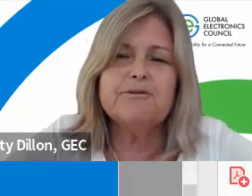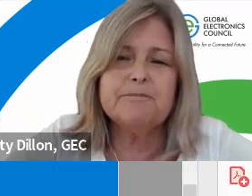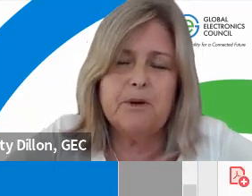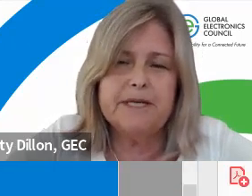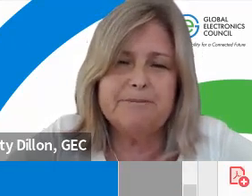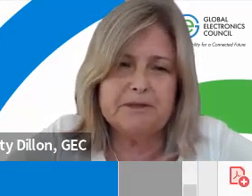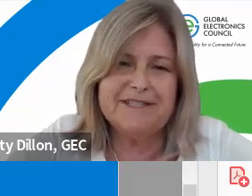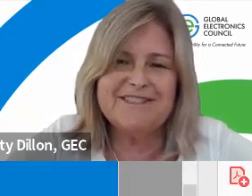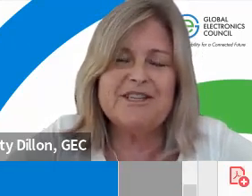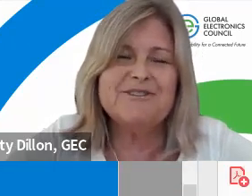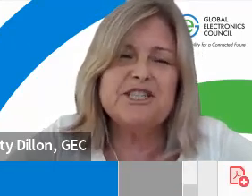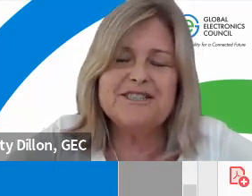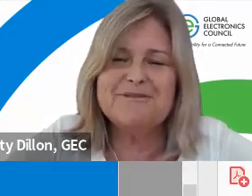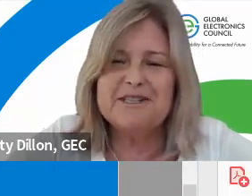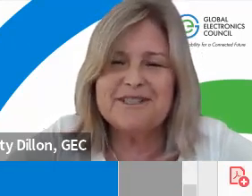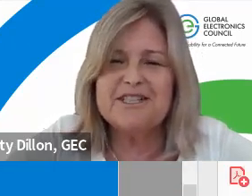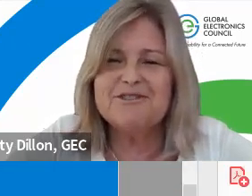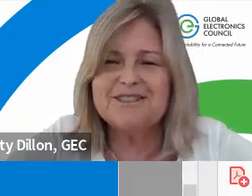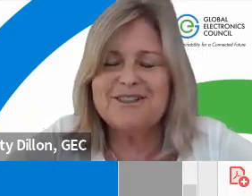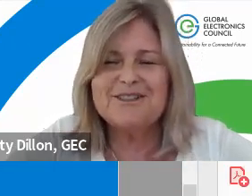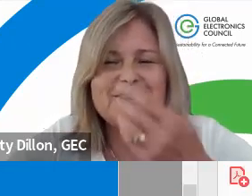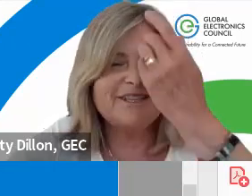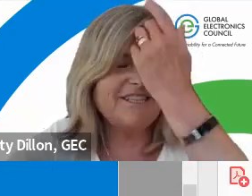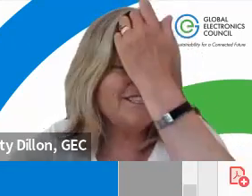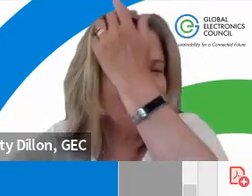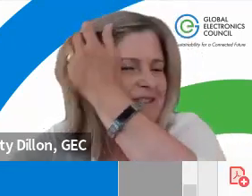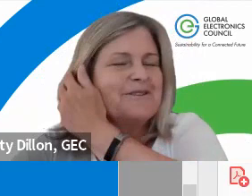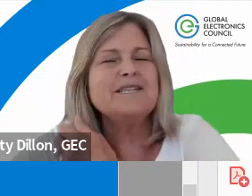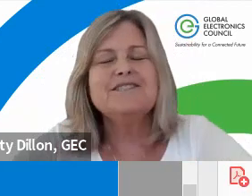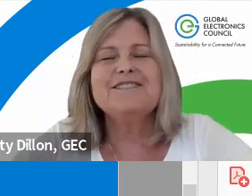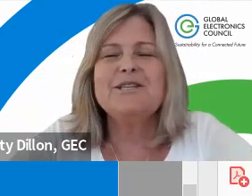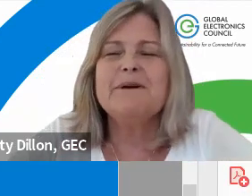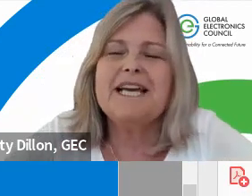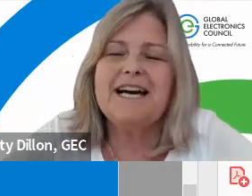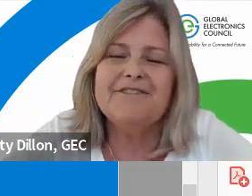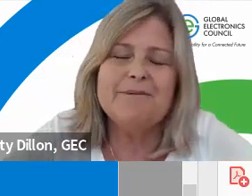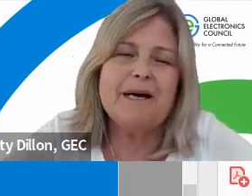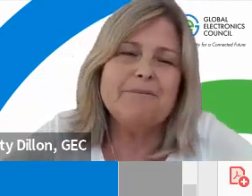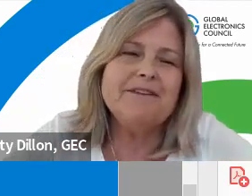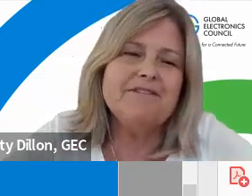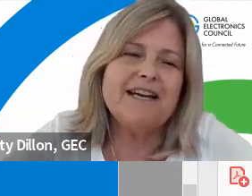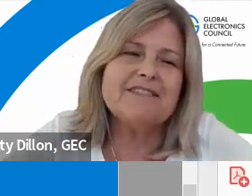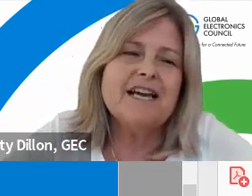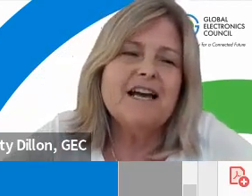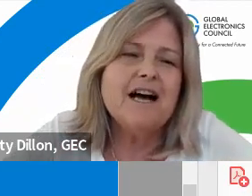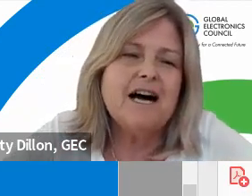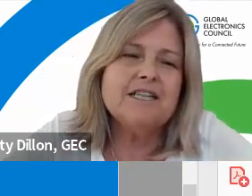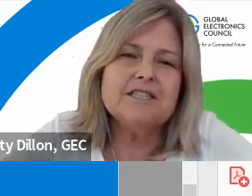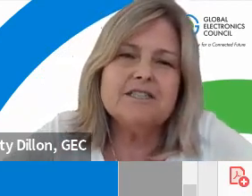chemicals point person. So she's the one who's gonna address all the difficult questions that you might have about